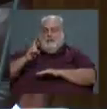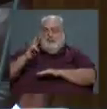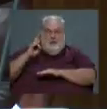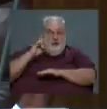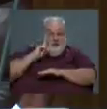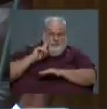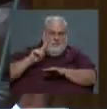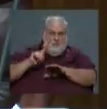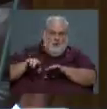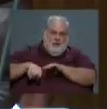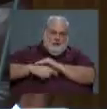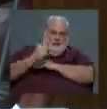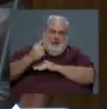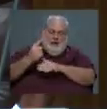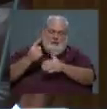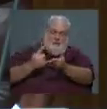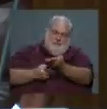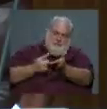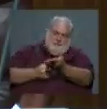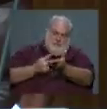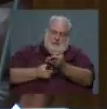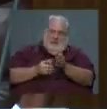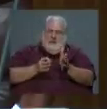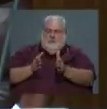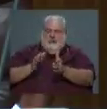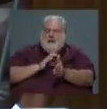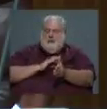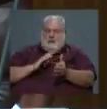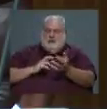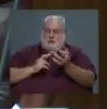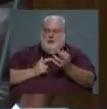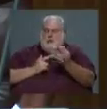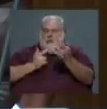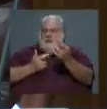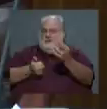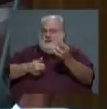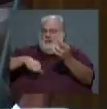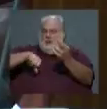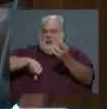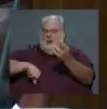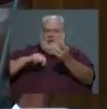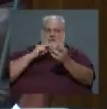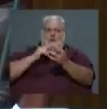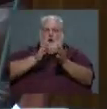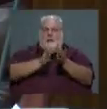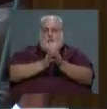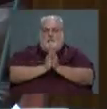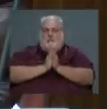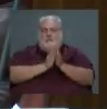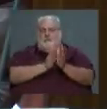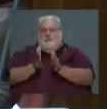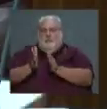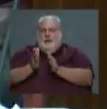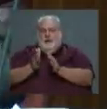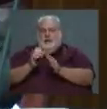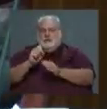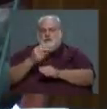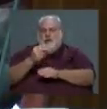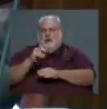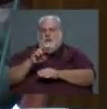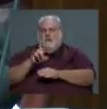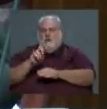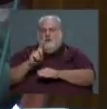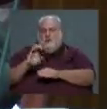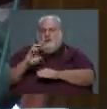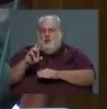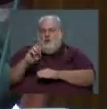2017 as the date of public hearing on the appeal of the Planning Commission's recommendation of denial for requested plan zoning district titled Shackelford Crossing, Lot